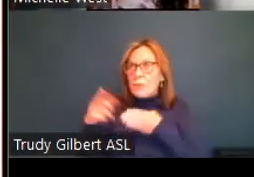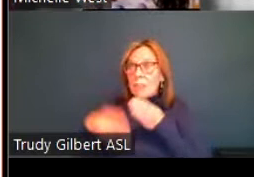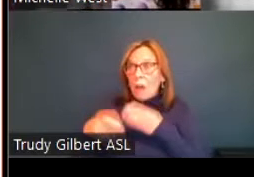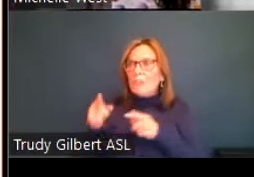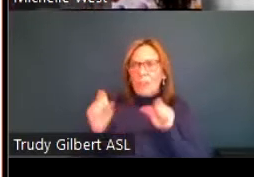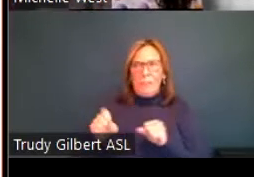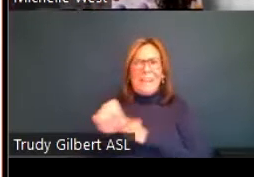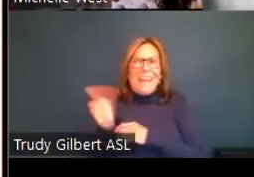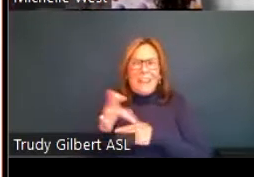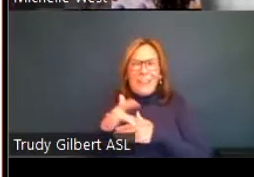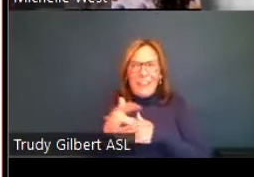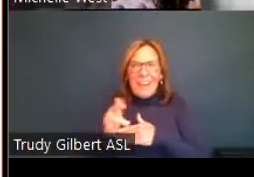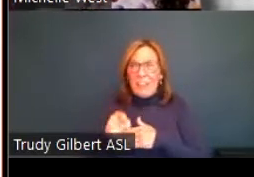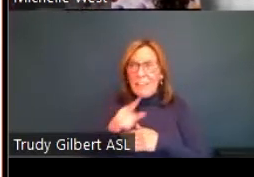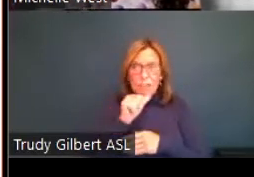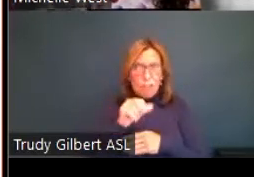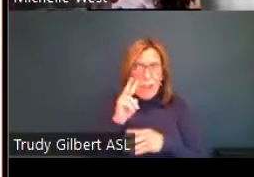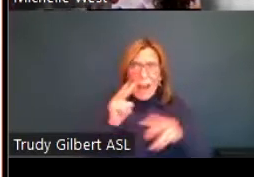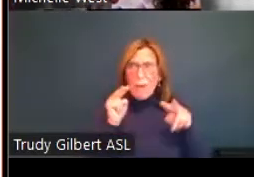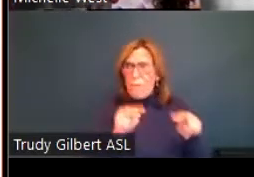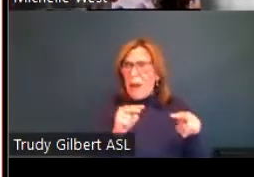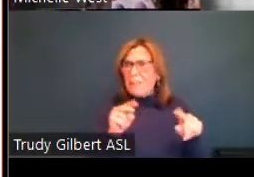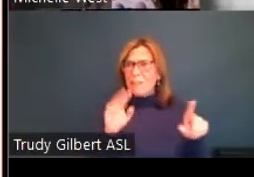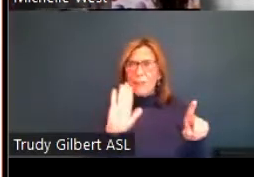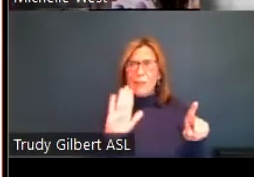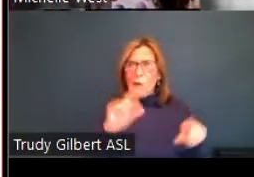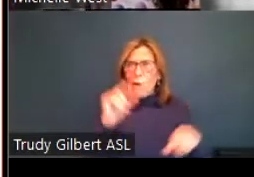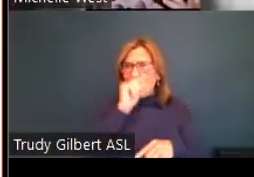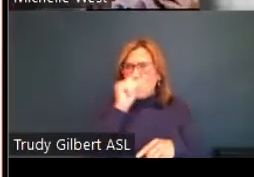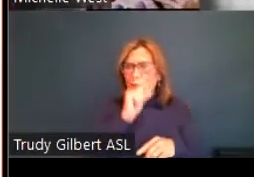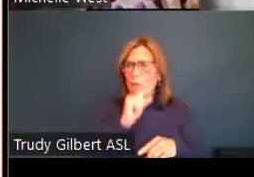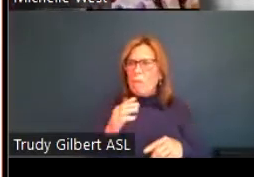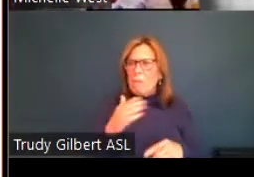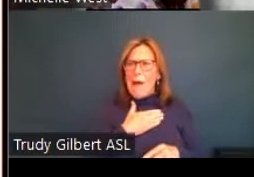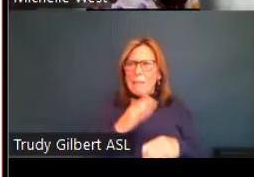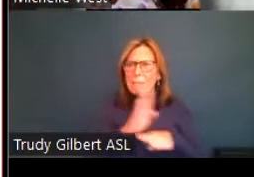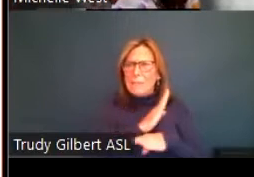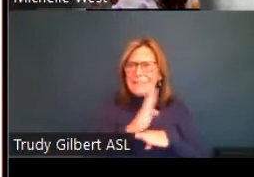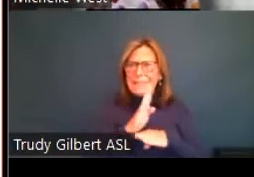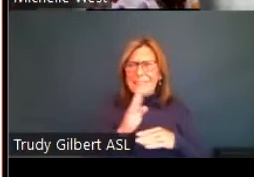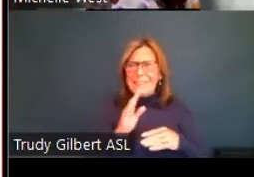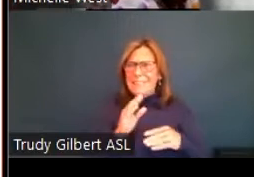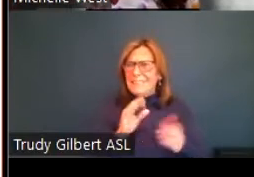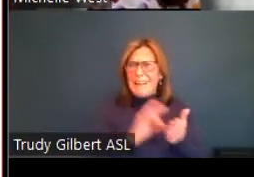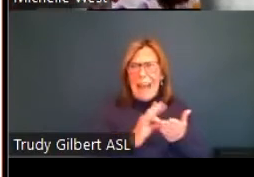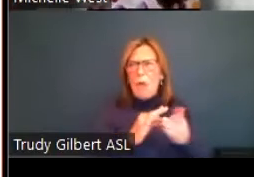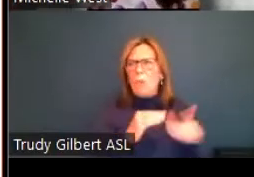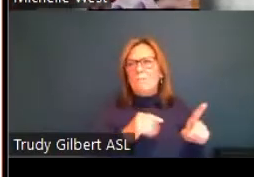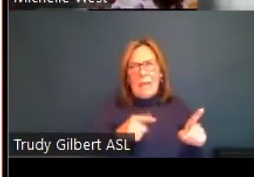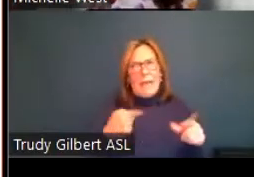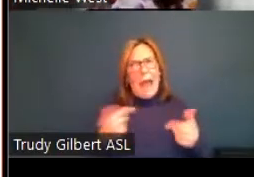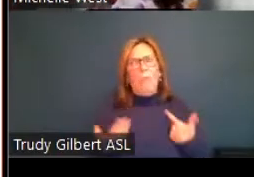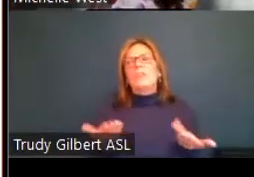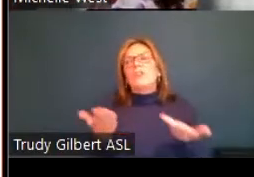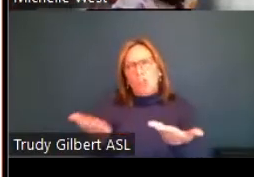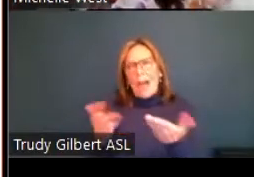not monitoring your Google My Business account, then I would really highly suggest you do that. That could be